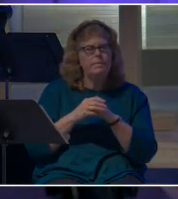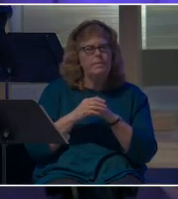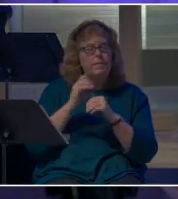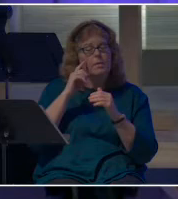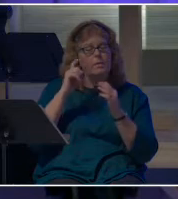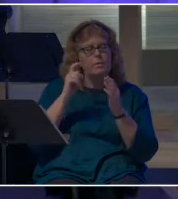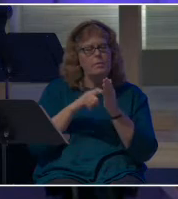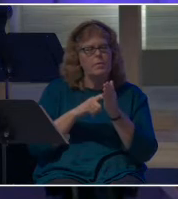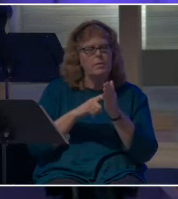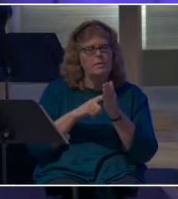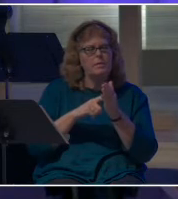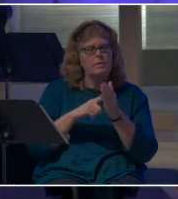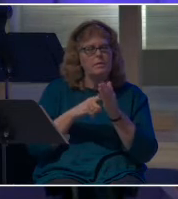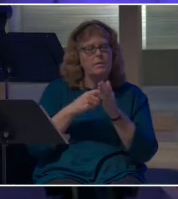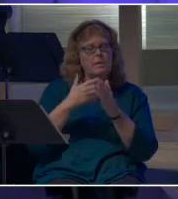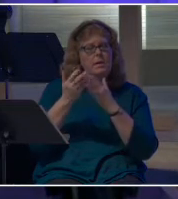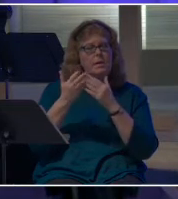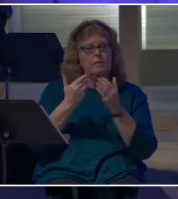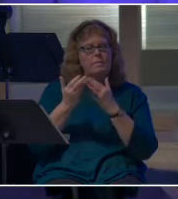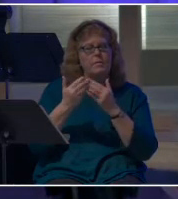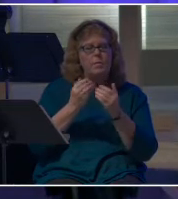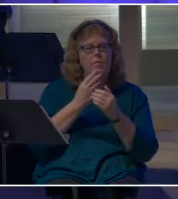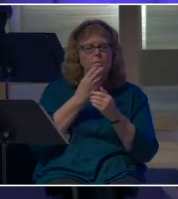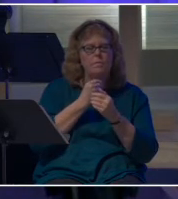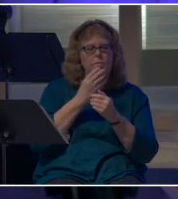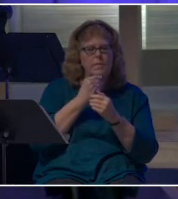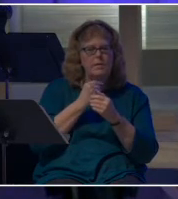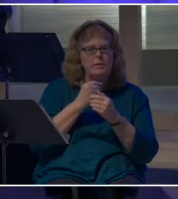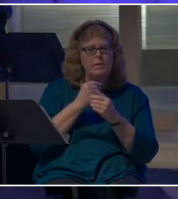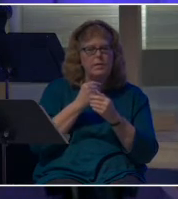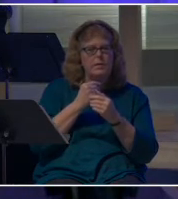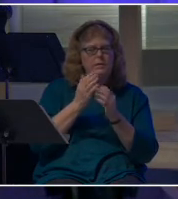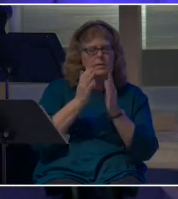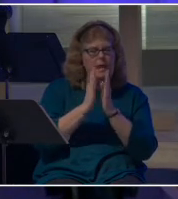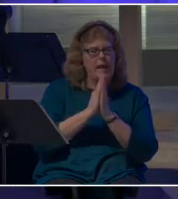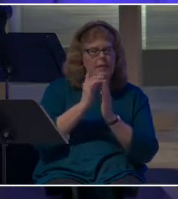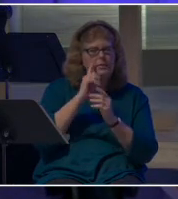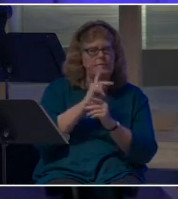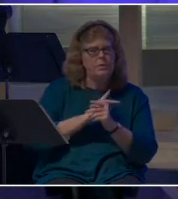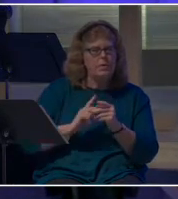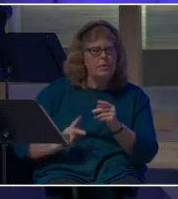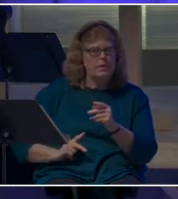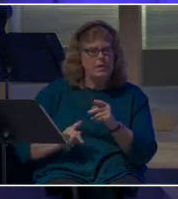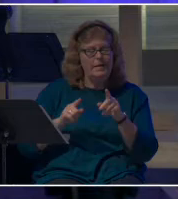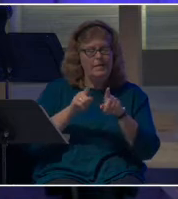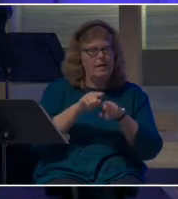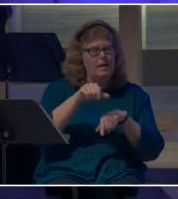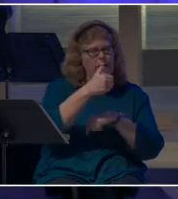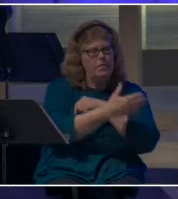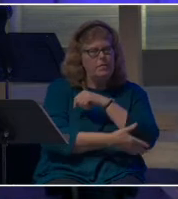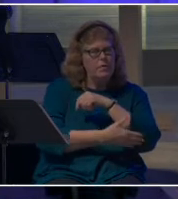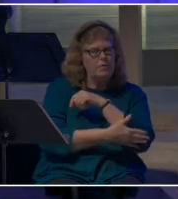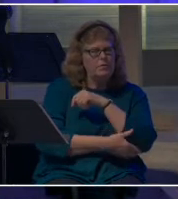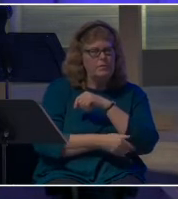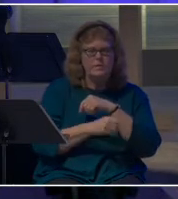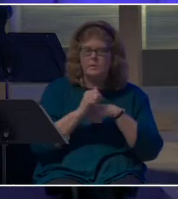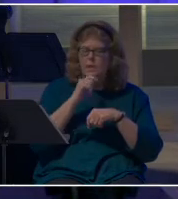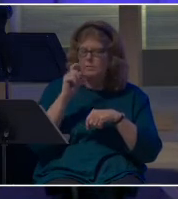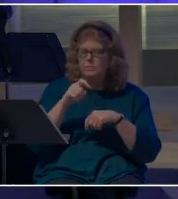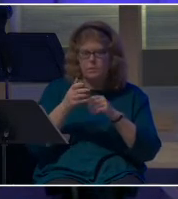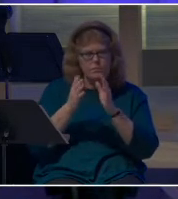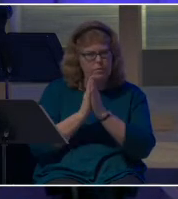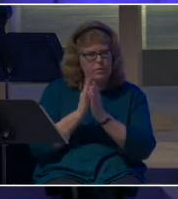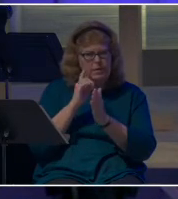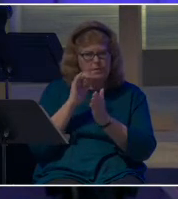Notice that although the Israelites have asked for a king like the nations, and they ought not to ask for